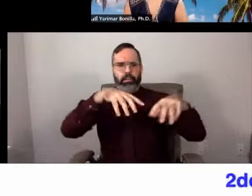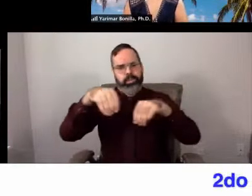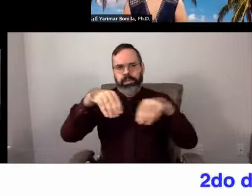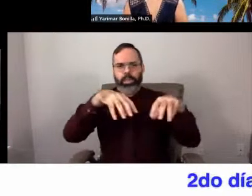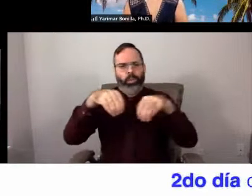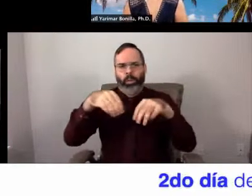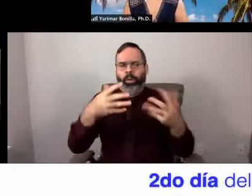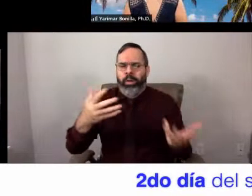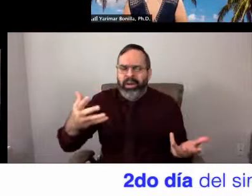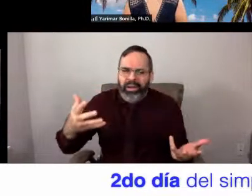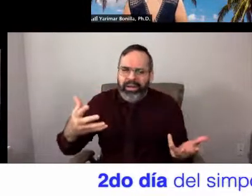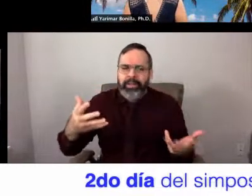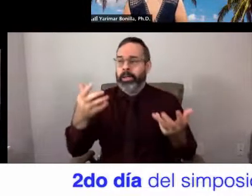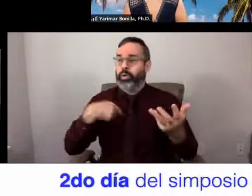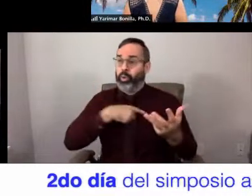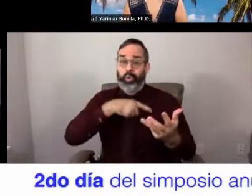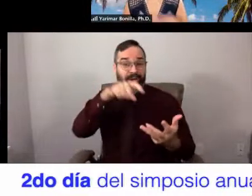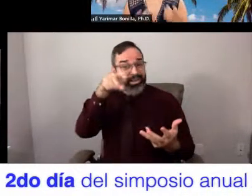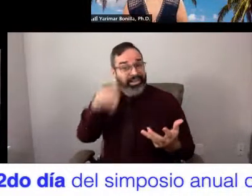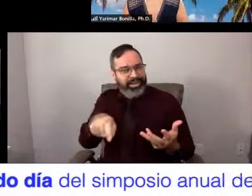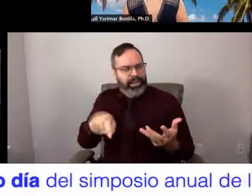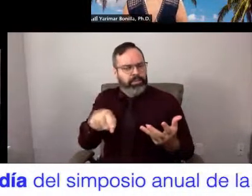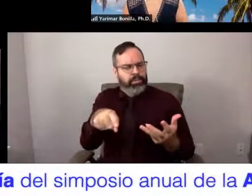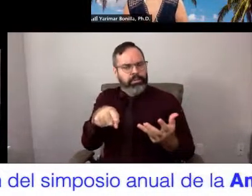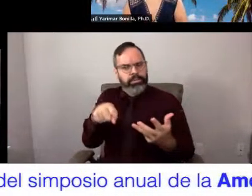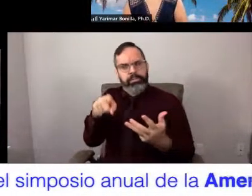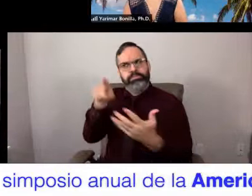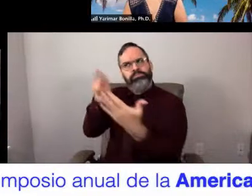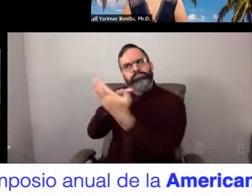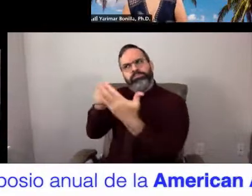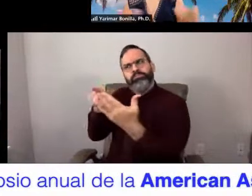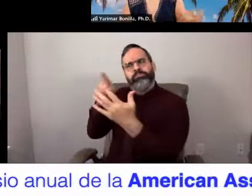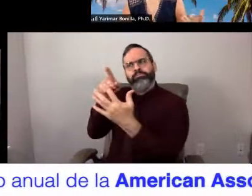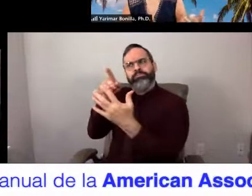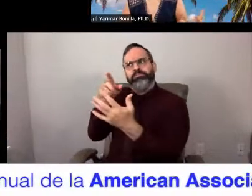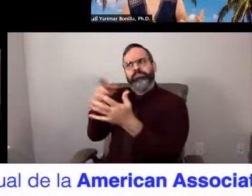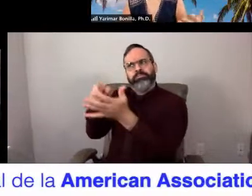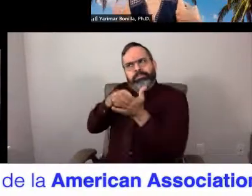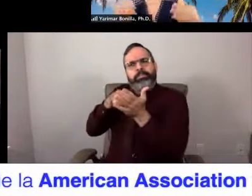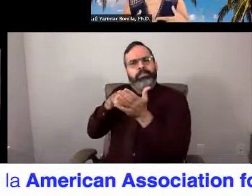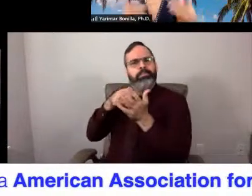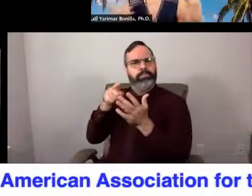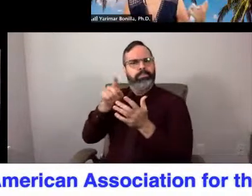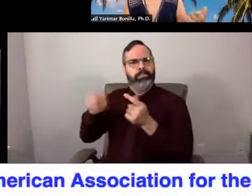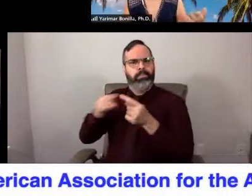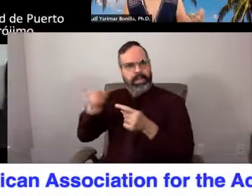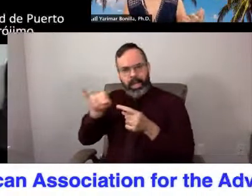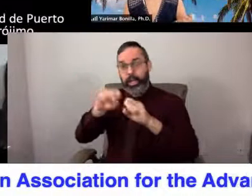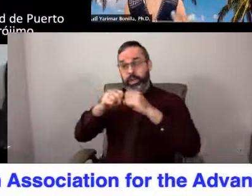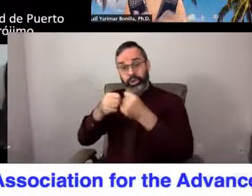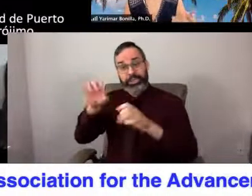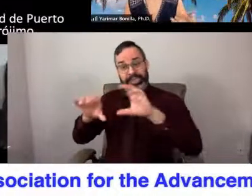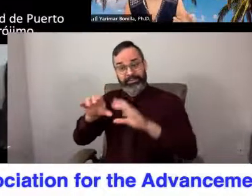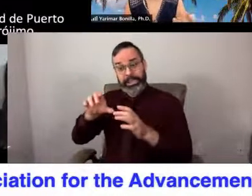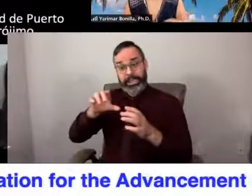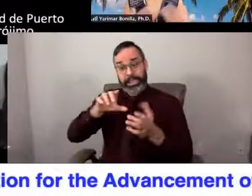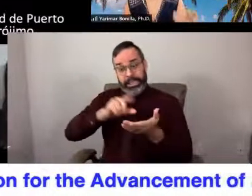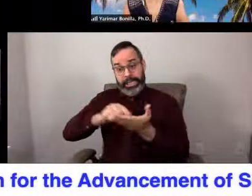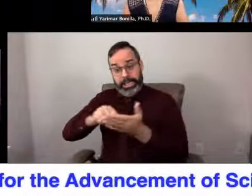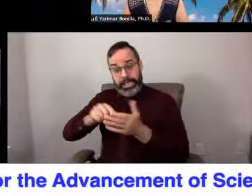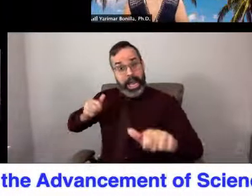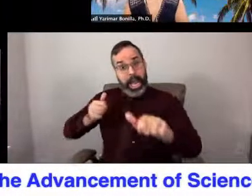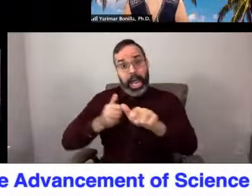I do think that we need to be critical about that. And I do hope that once the social scientific literature catches